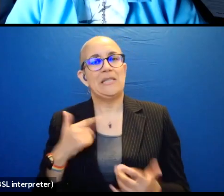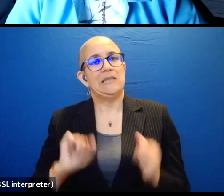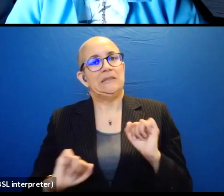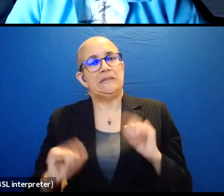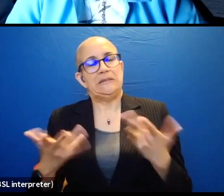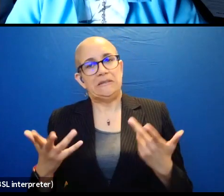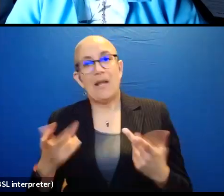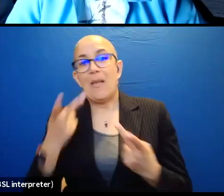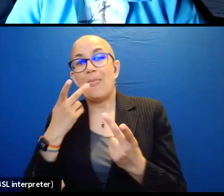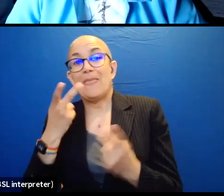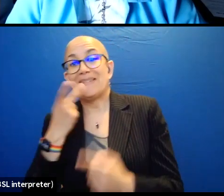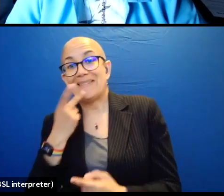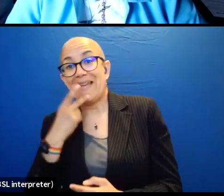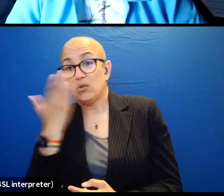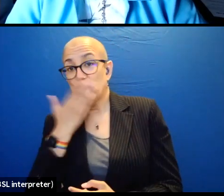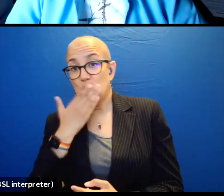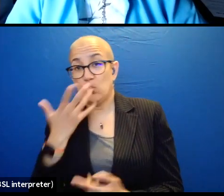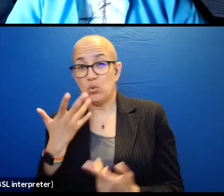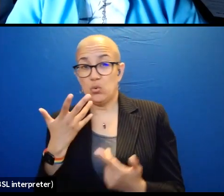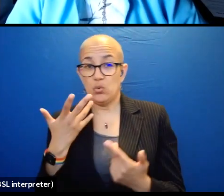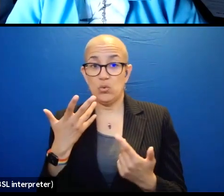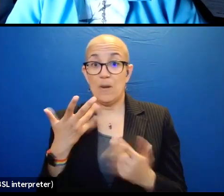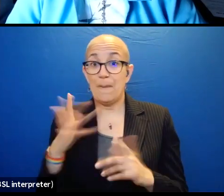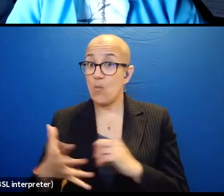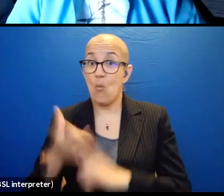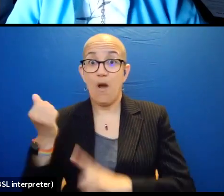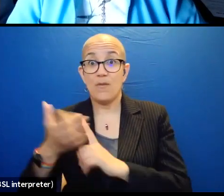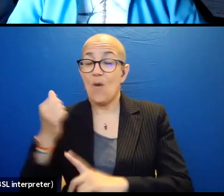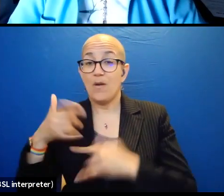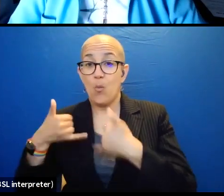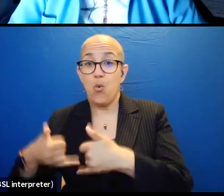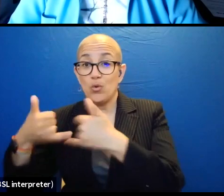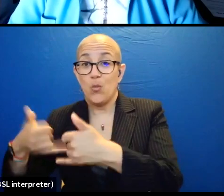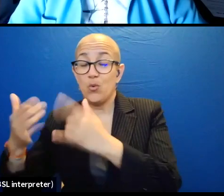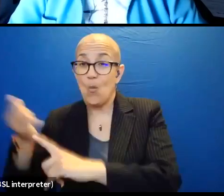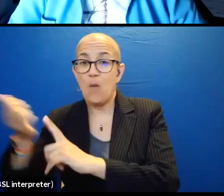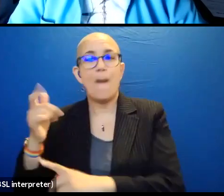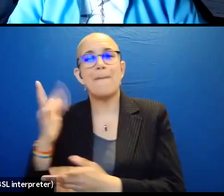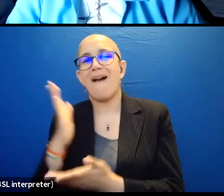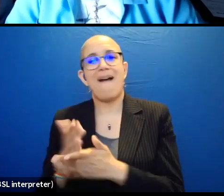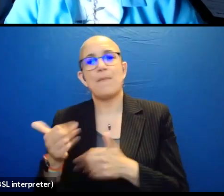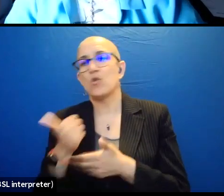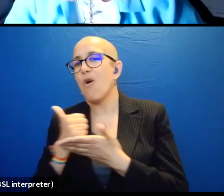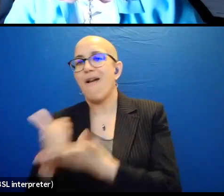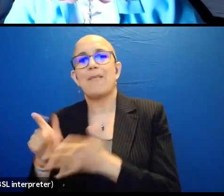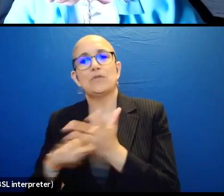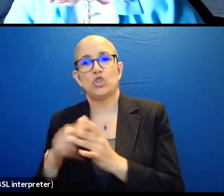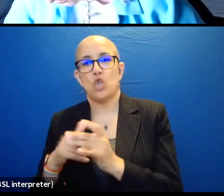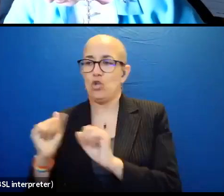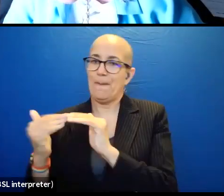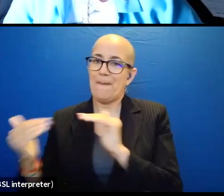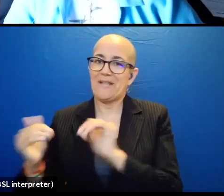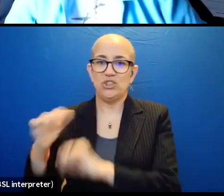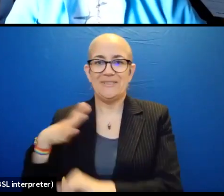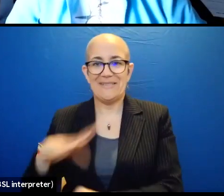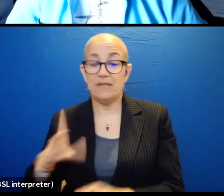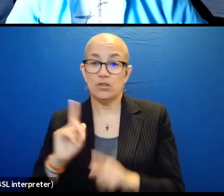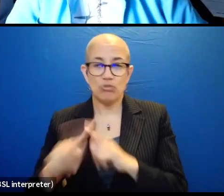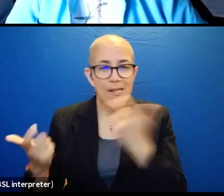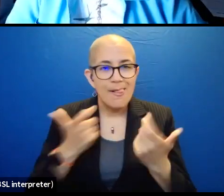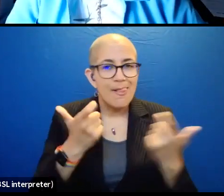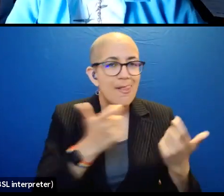the second one, which had been, you know, won lots of awards, but just wasn't helping him with his needs. We tried to find another school. We couldn't. And